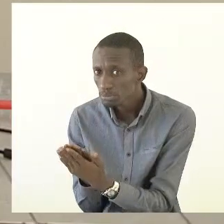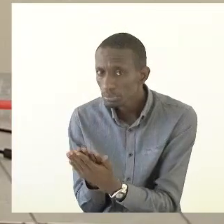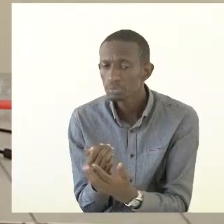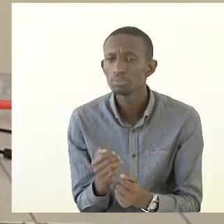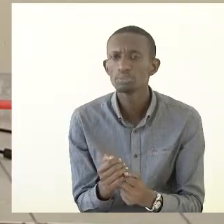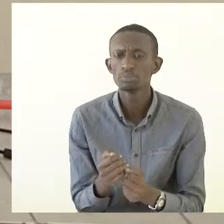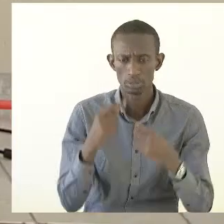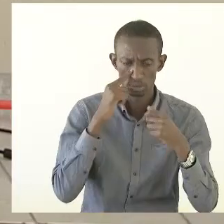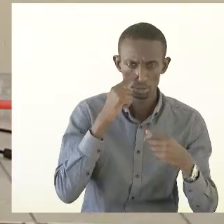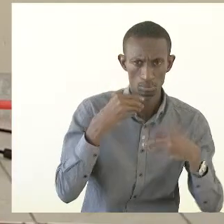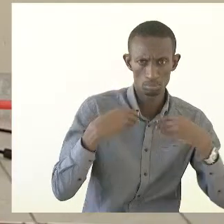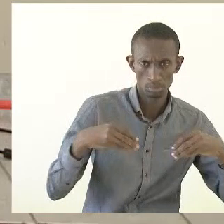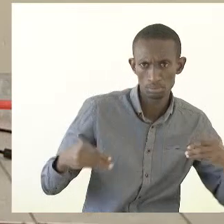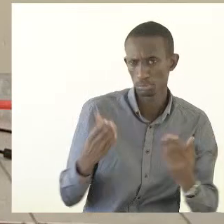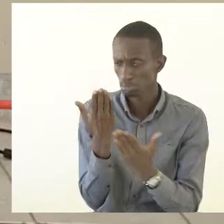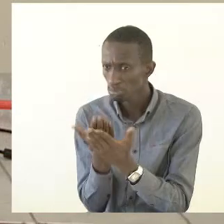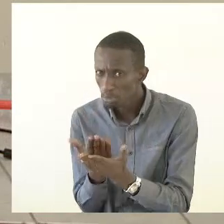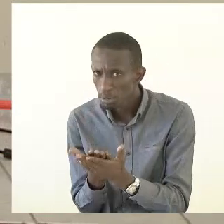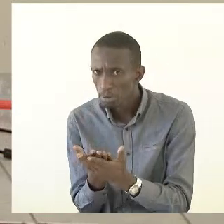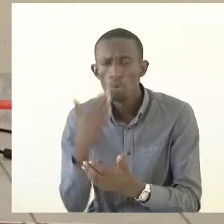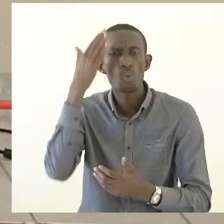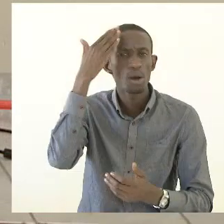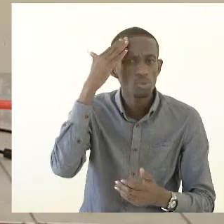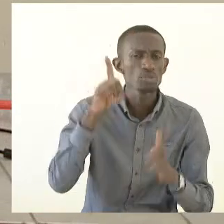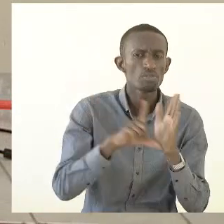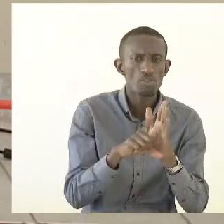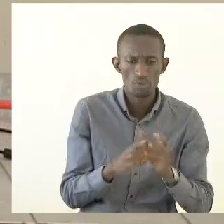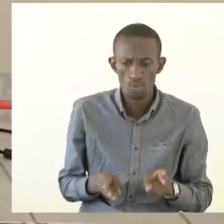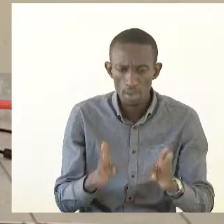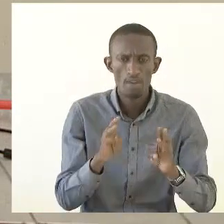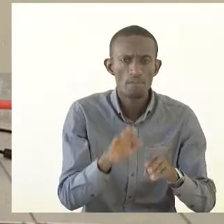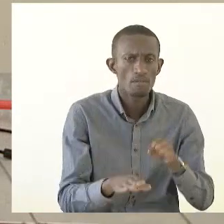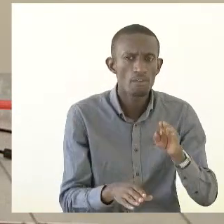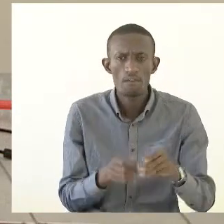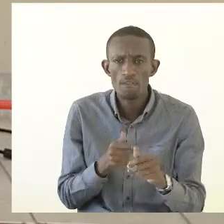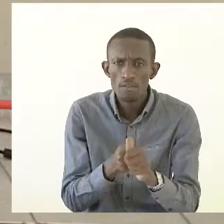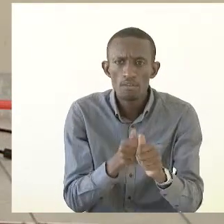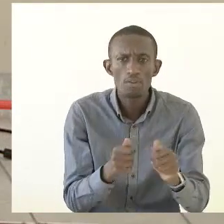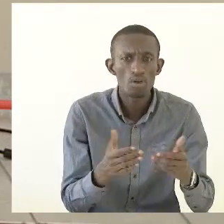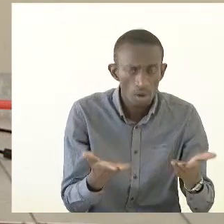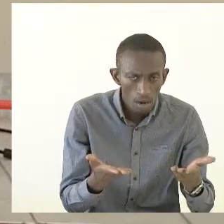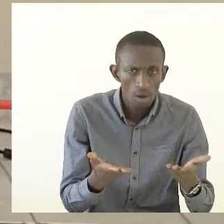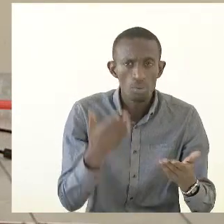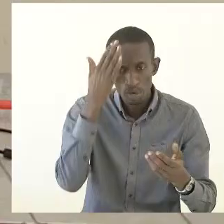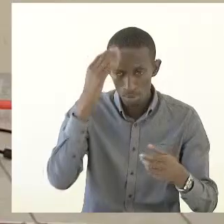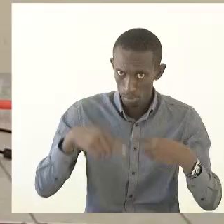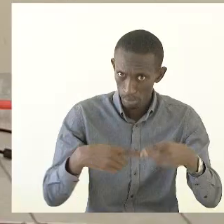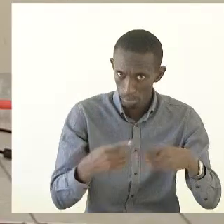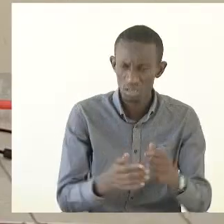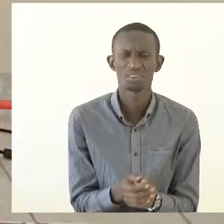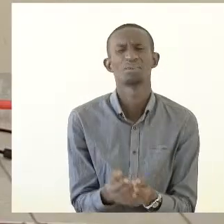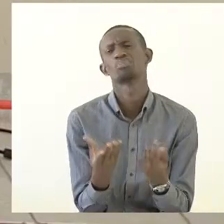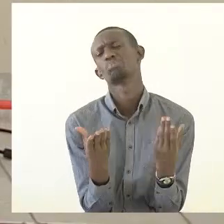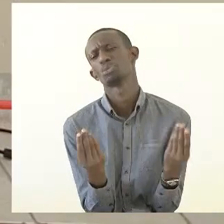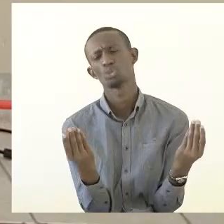required, when you know the procedure, when you have the apparatuses, it is very easy for you to conduct the experiment. It is very easy